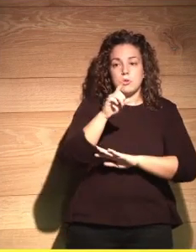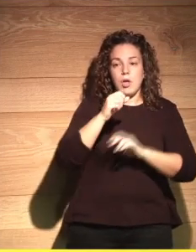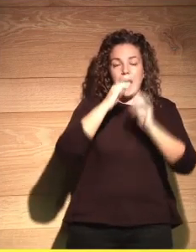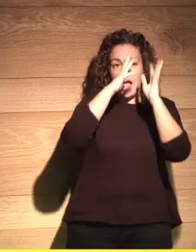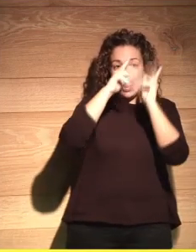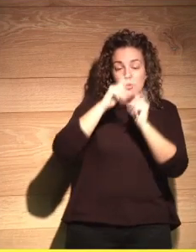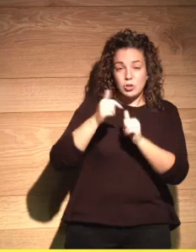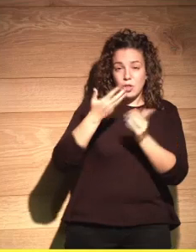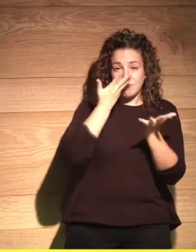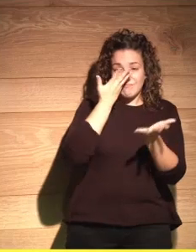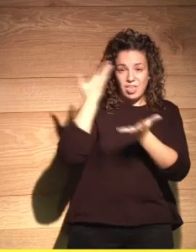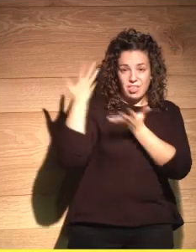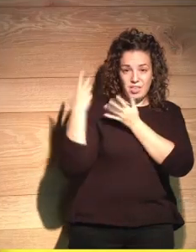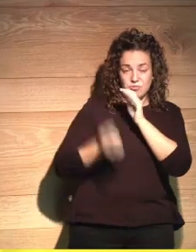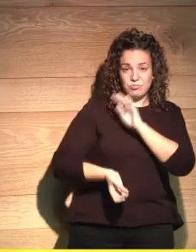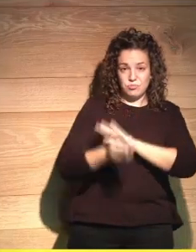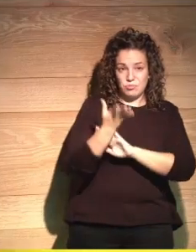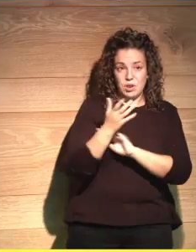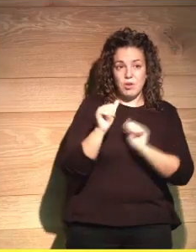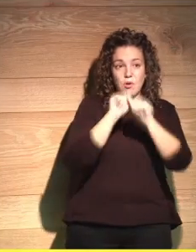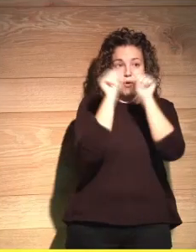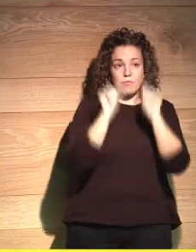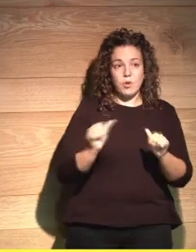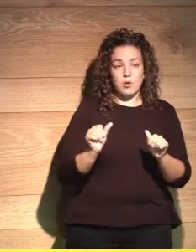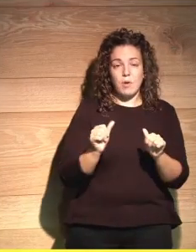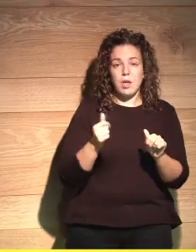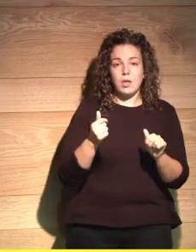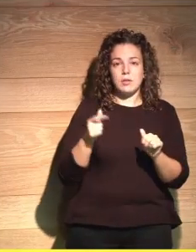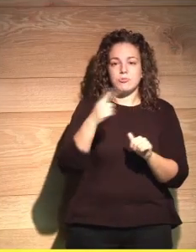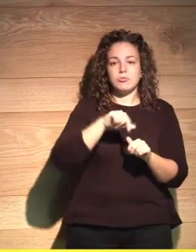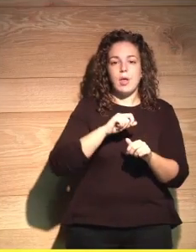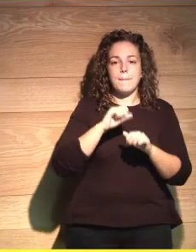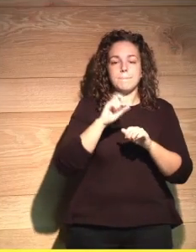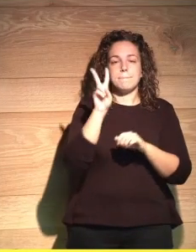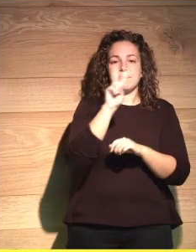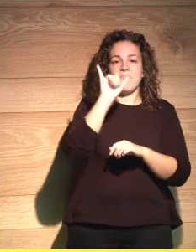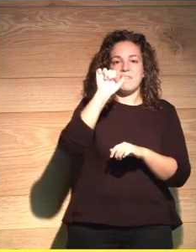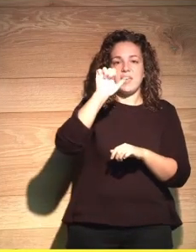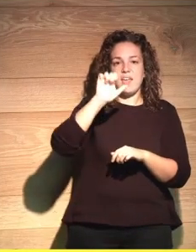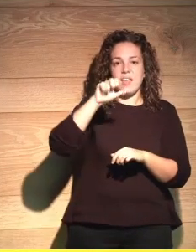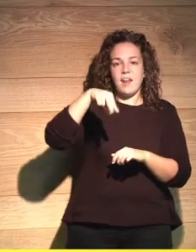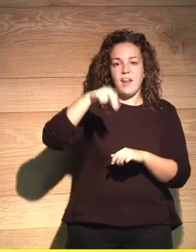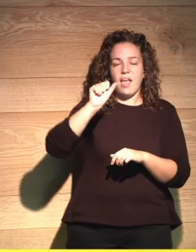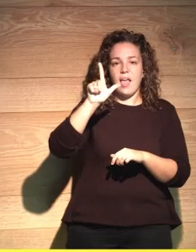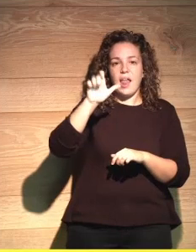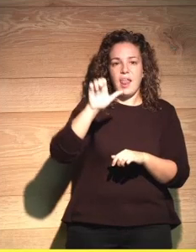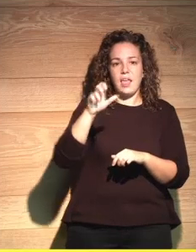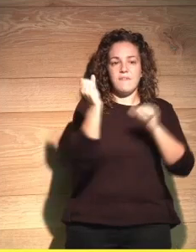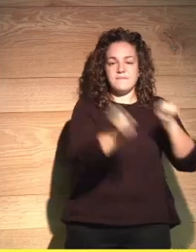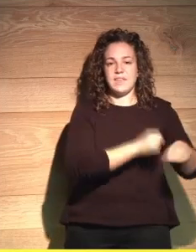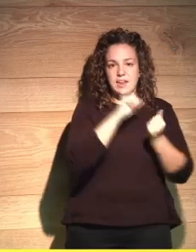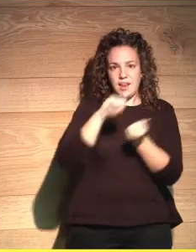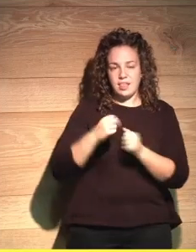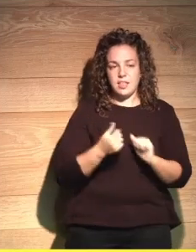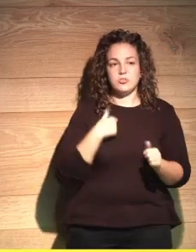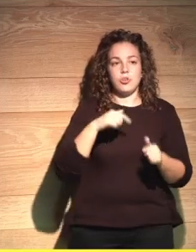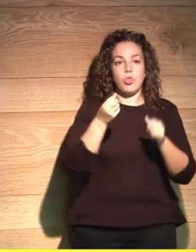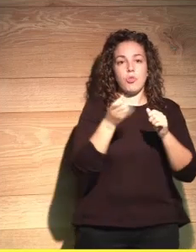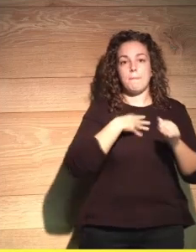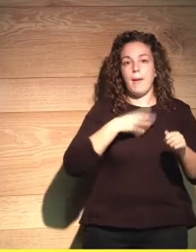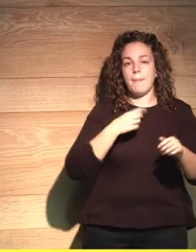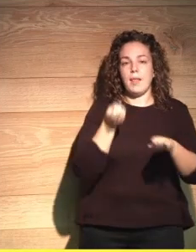the at the Venice Biennale in this project. If you're interested, there's a lot of papers. I'm sharing some of the papers. If any of you, I saw there's a lot of